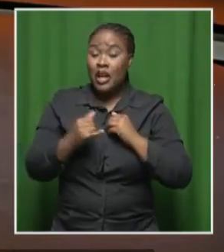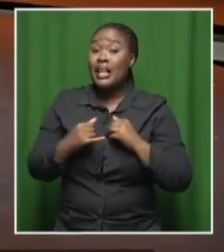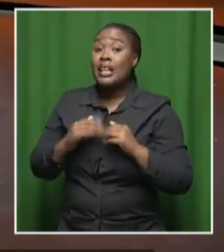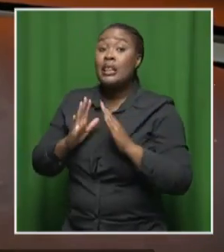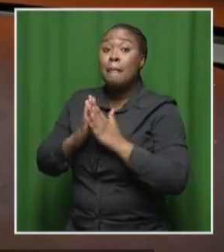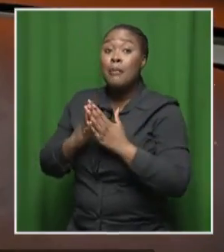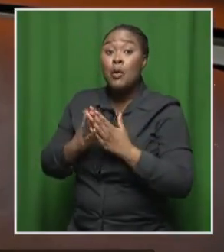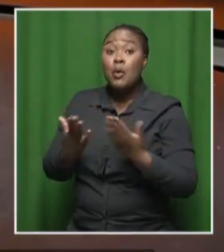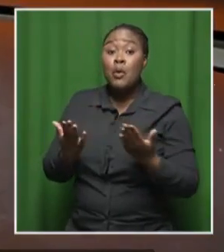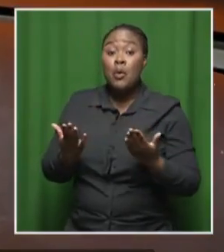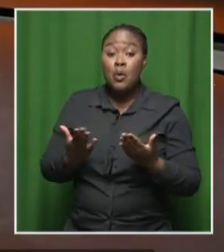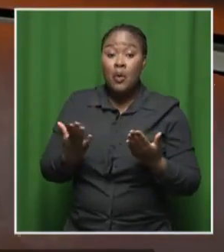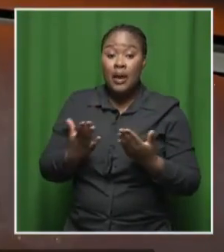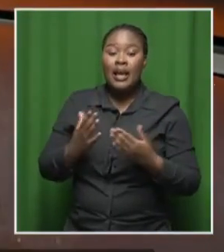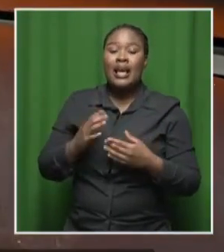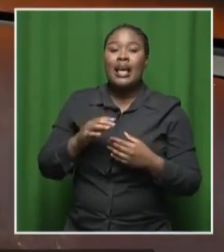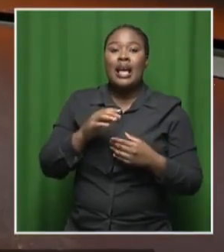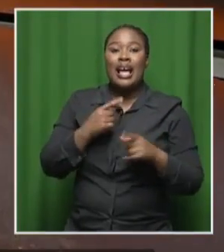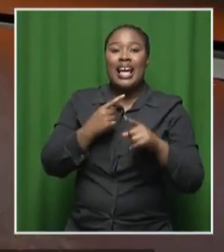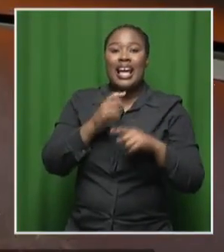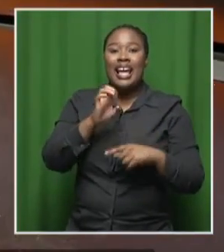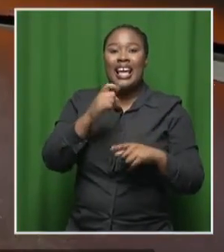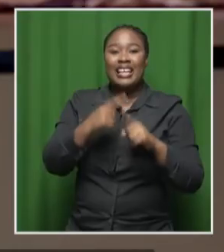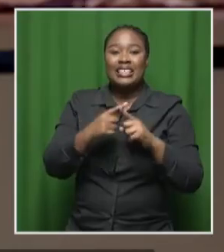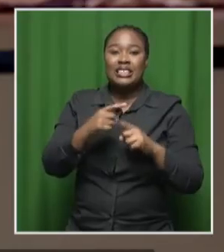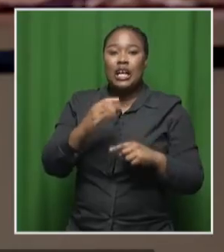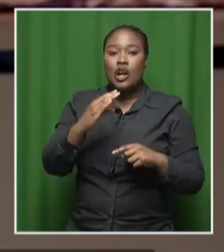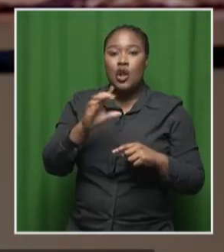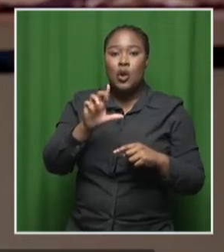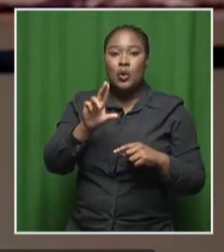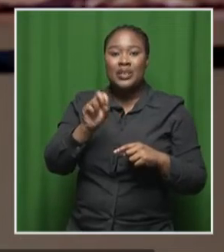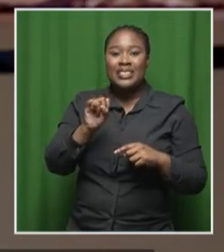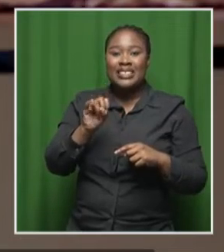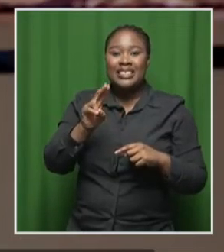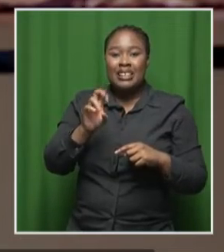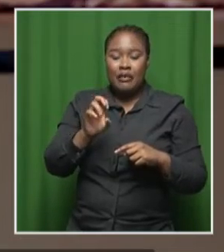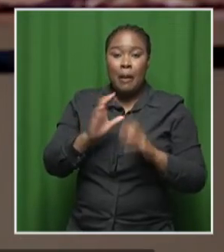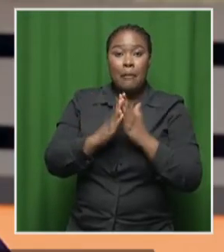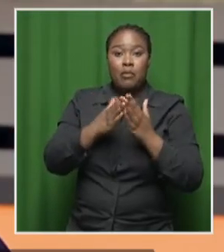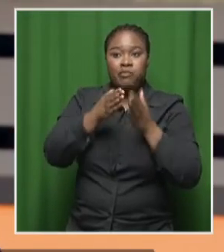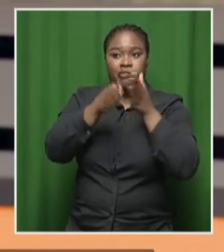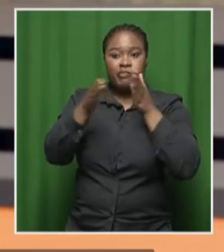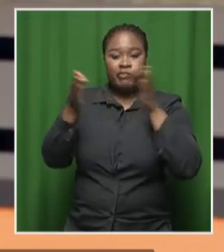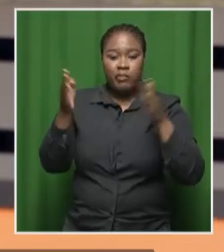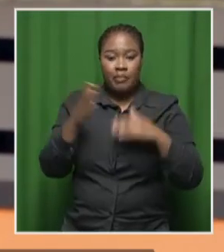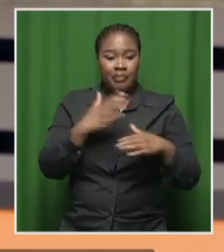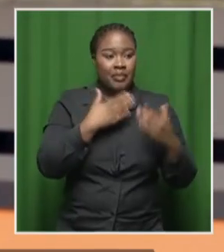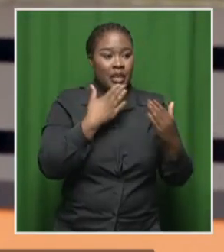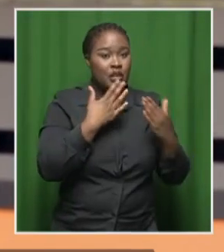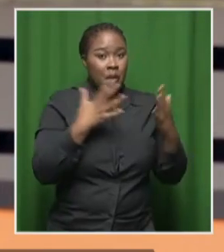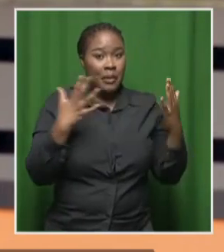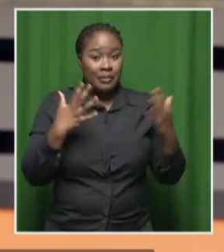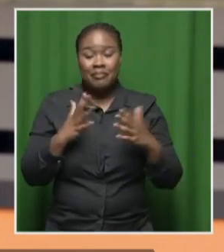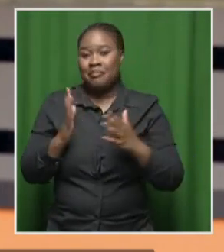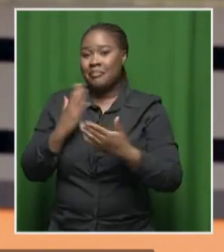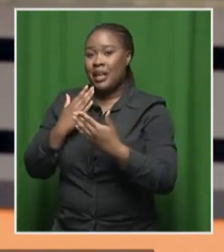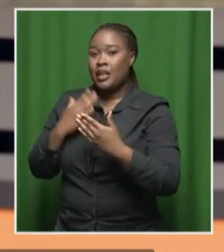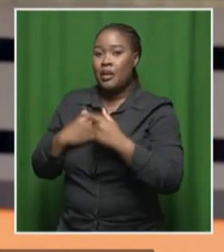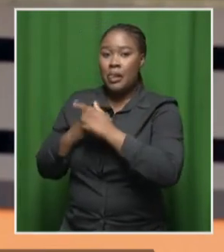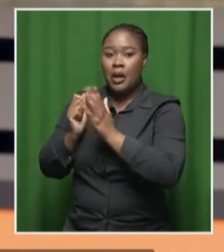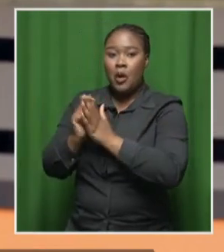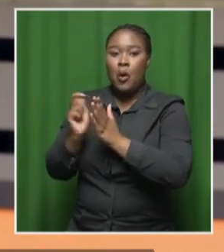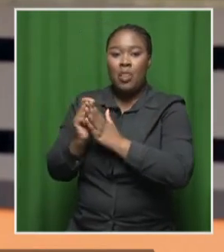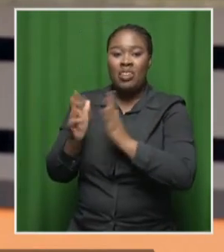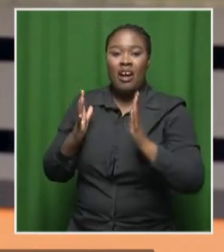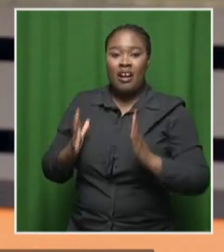on recommended reads at Exclusive Books this month. And thank you so much, Simpiwe. Great stuff. Thank you so much. Well, we just spoke to the author of Wake